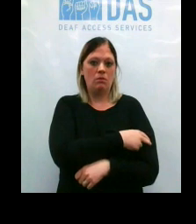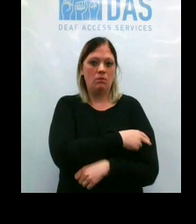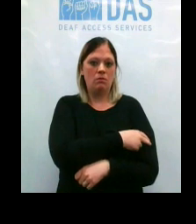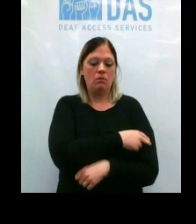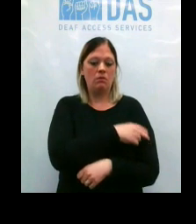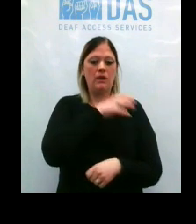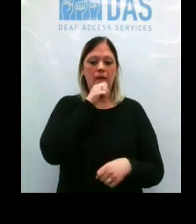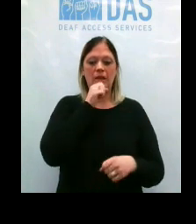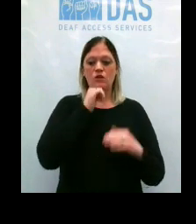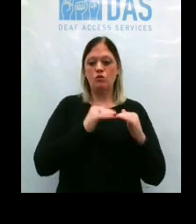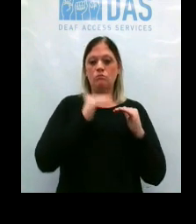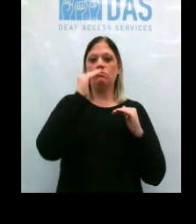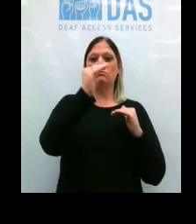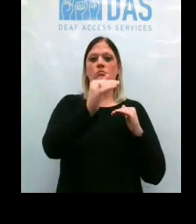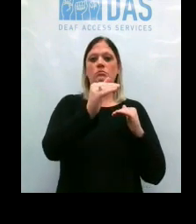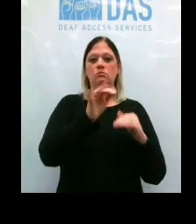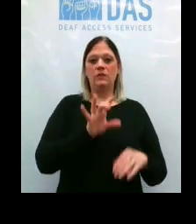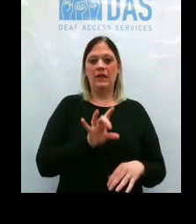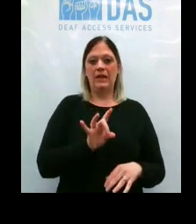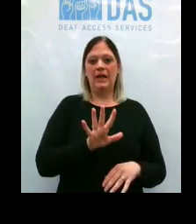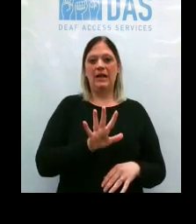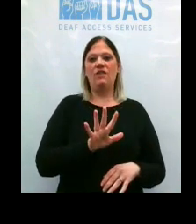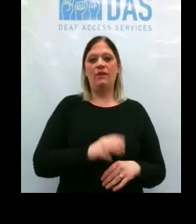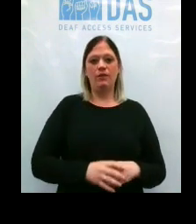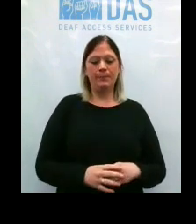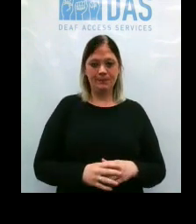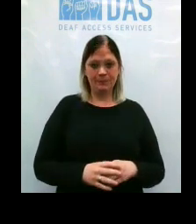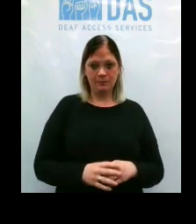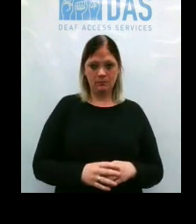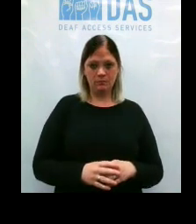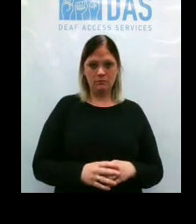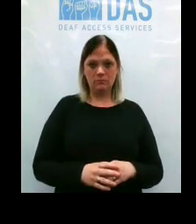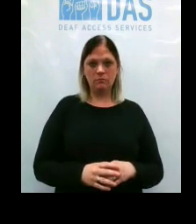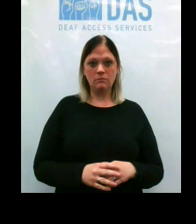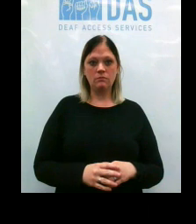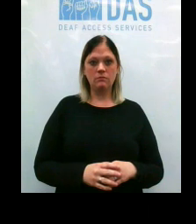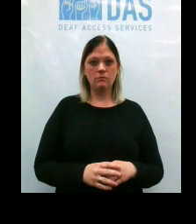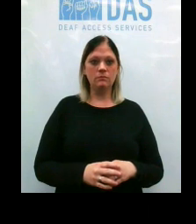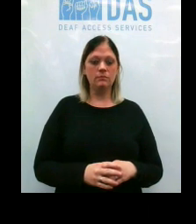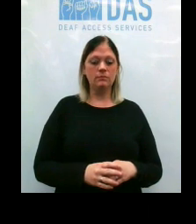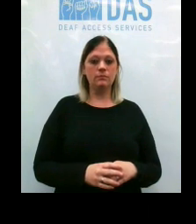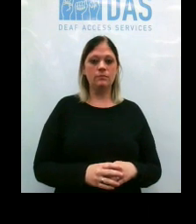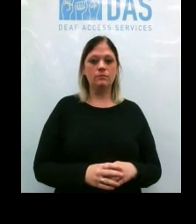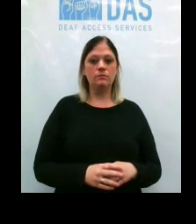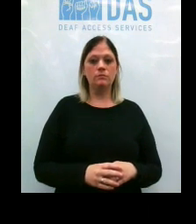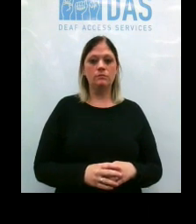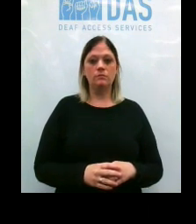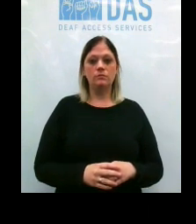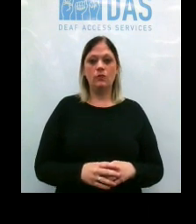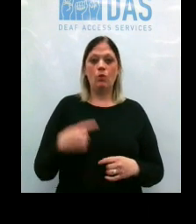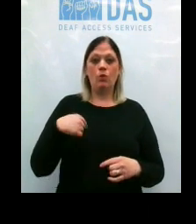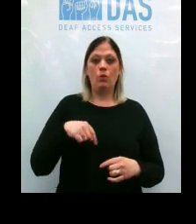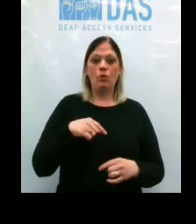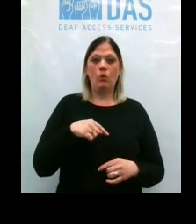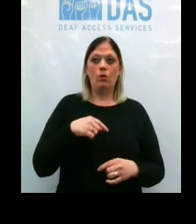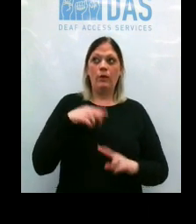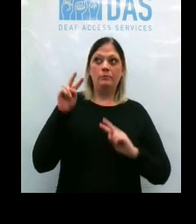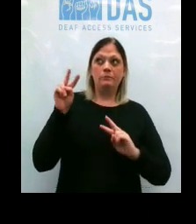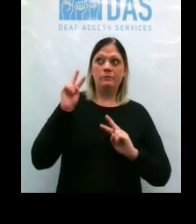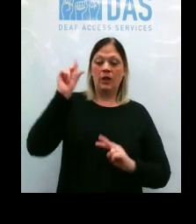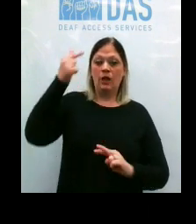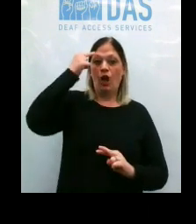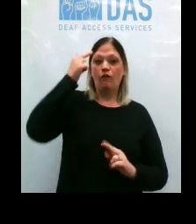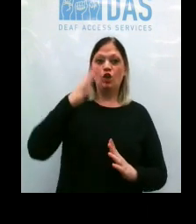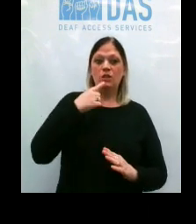that are over the age of 85 and above. So we keep that looking at. The governor earlier today said that I